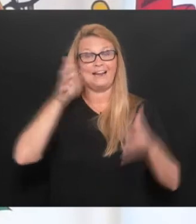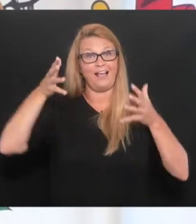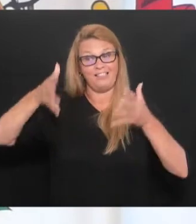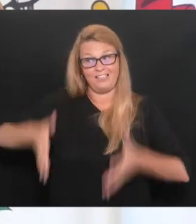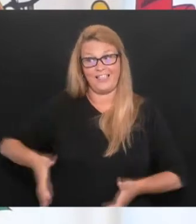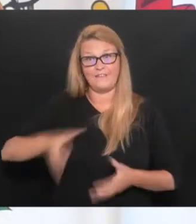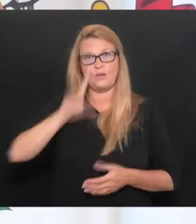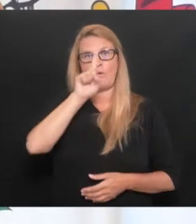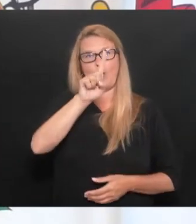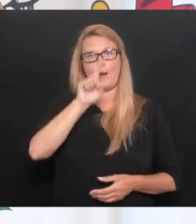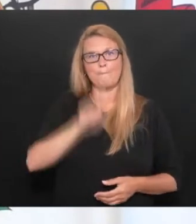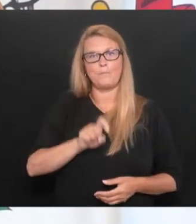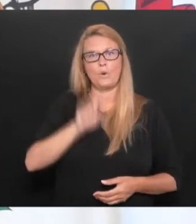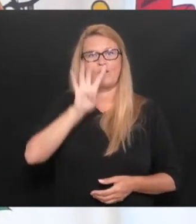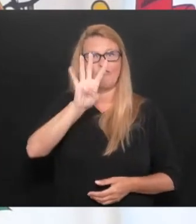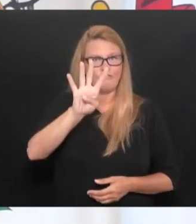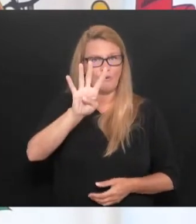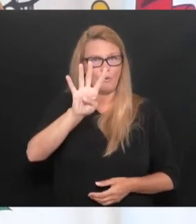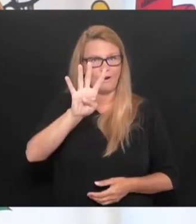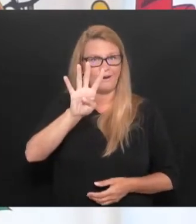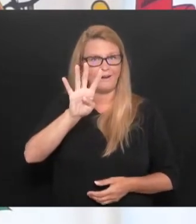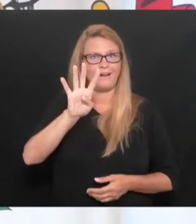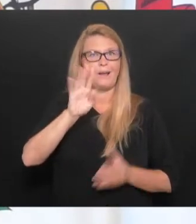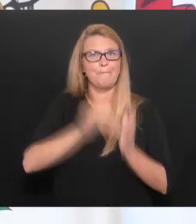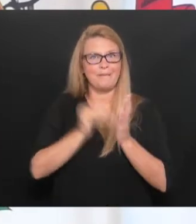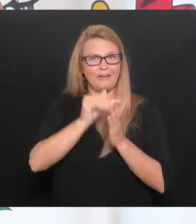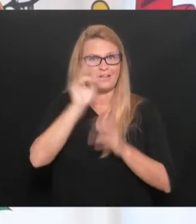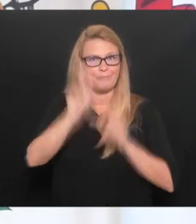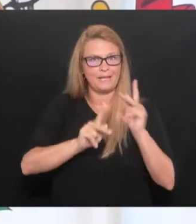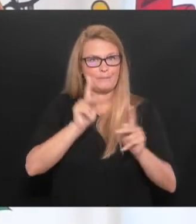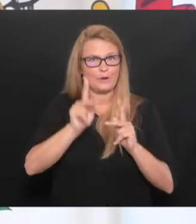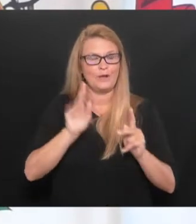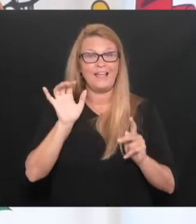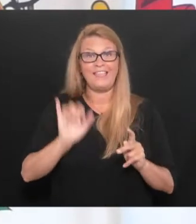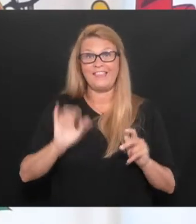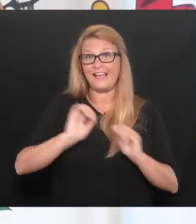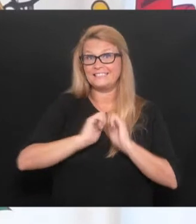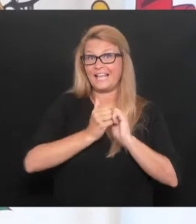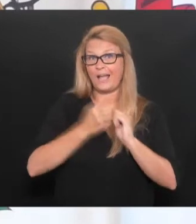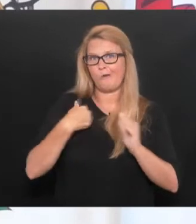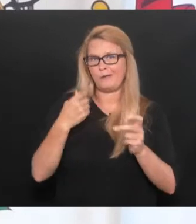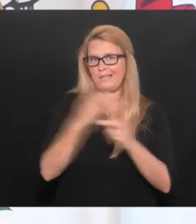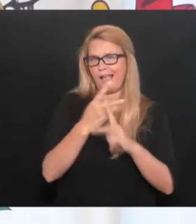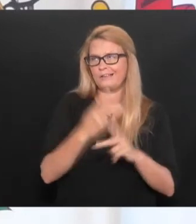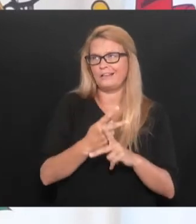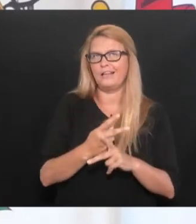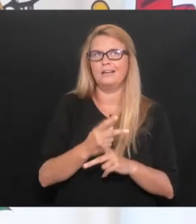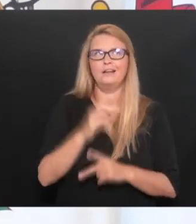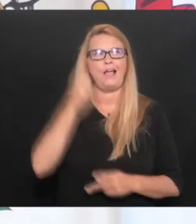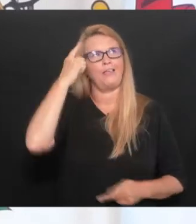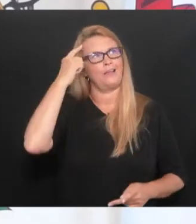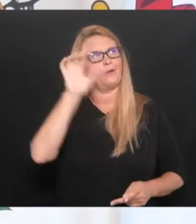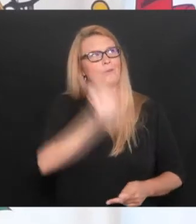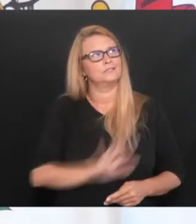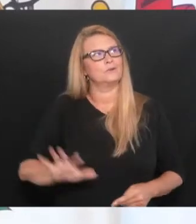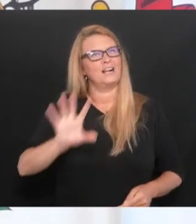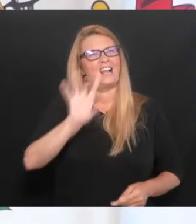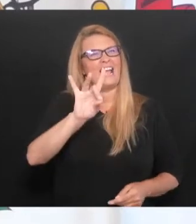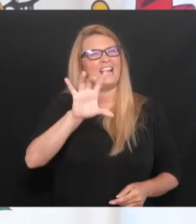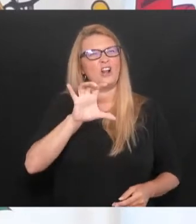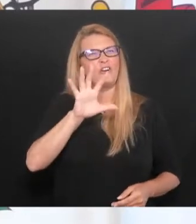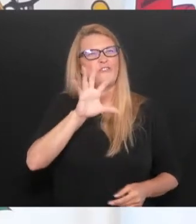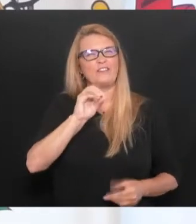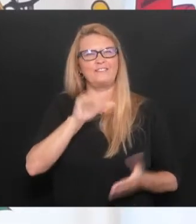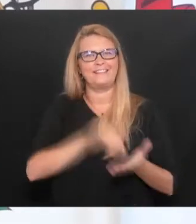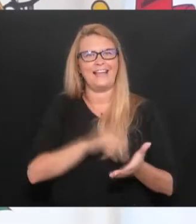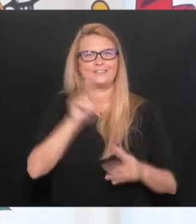left 1,400,000. And that's how we calculated. We must have been at 850,000 people or